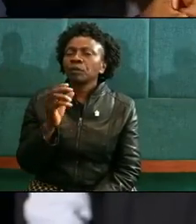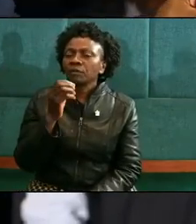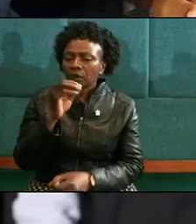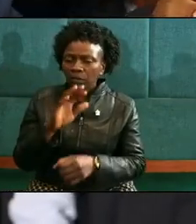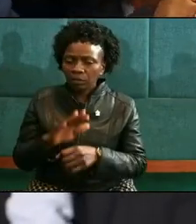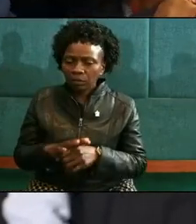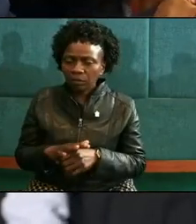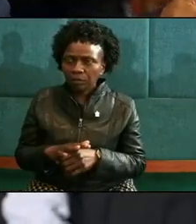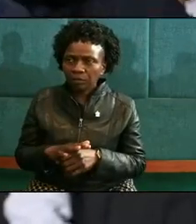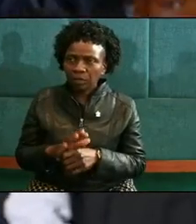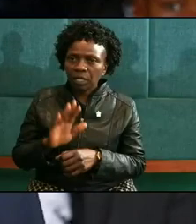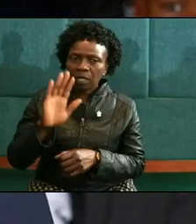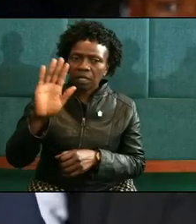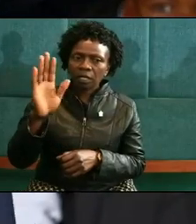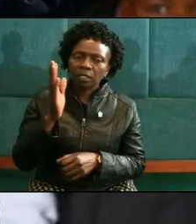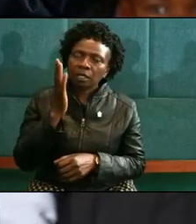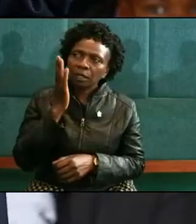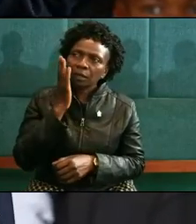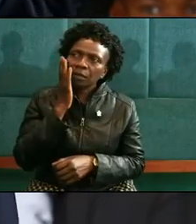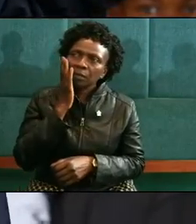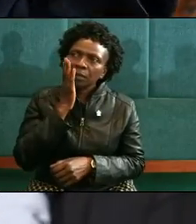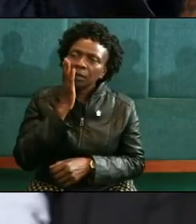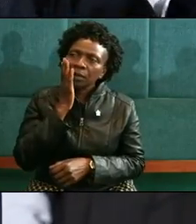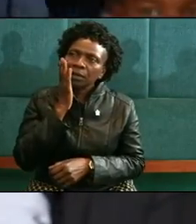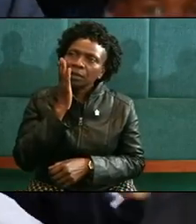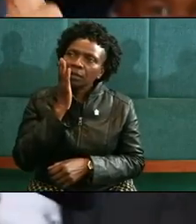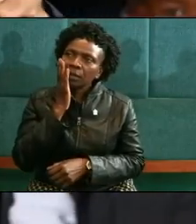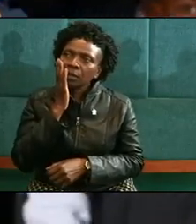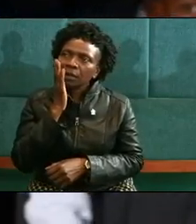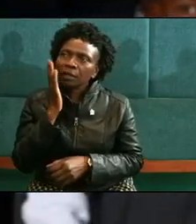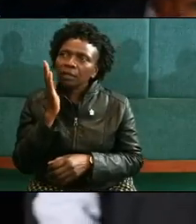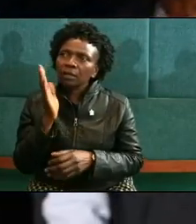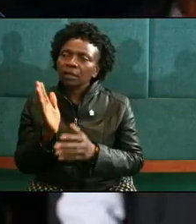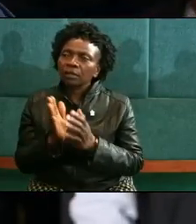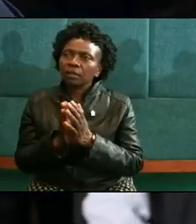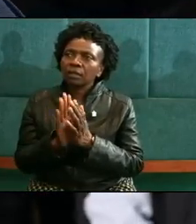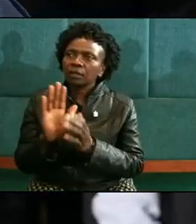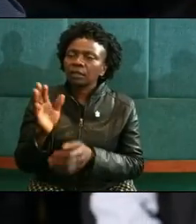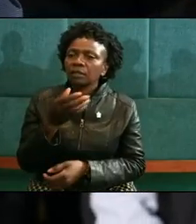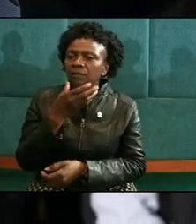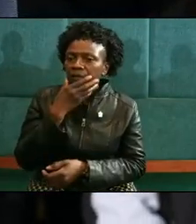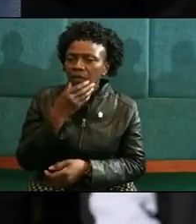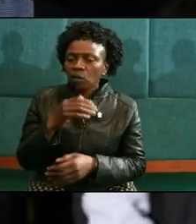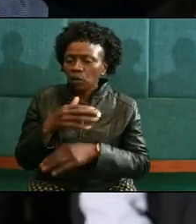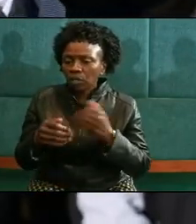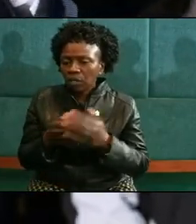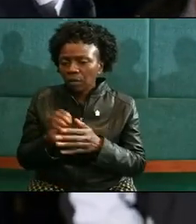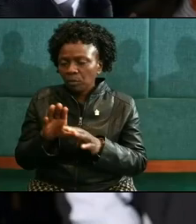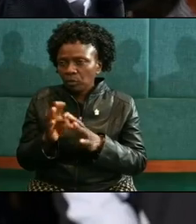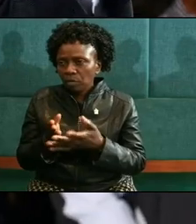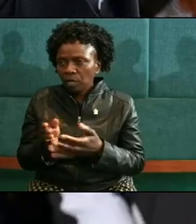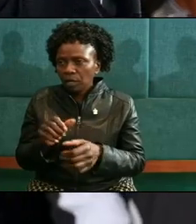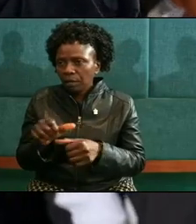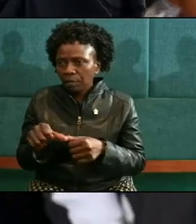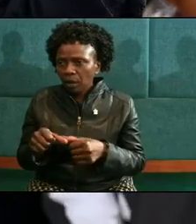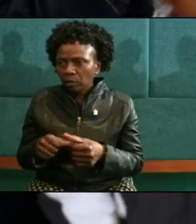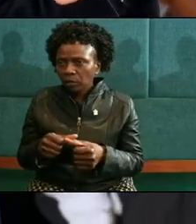My mom is a father. All the books that are there are about